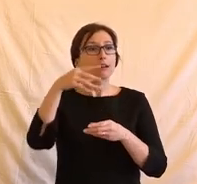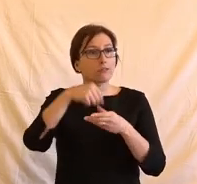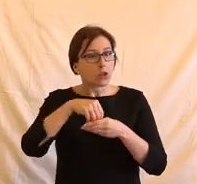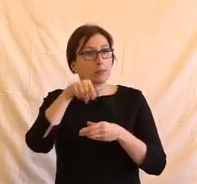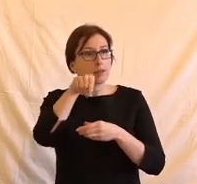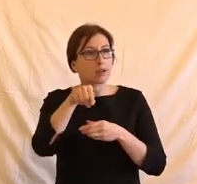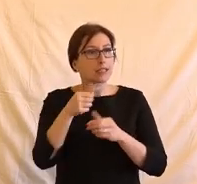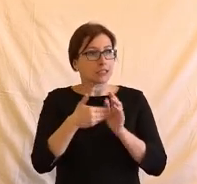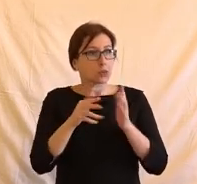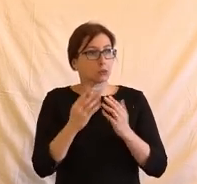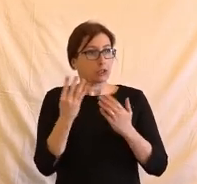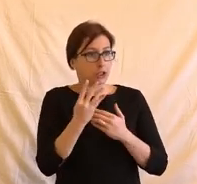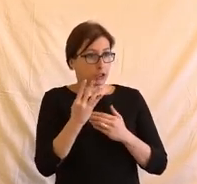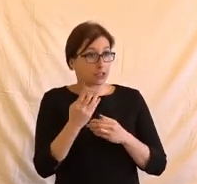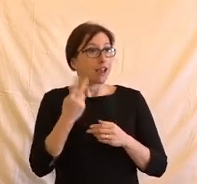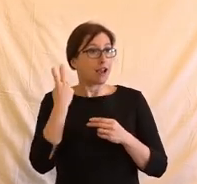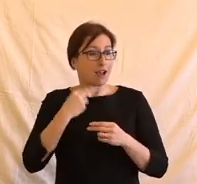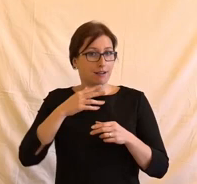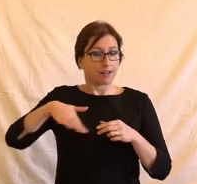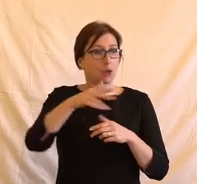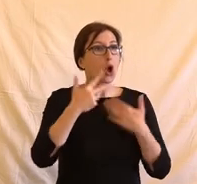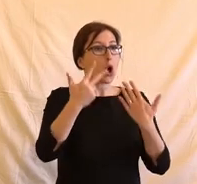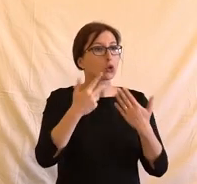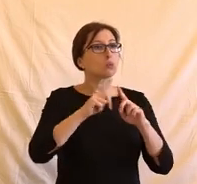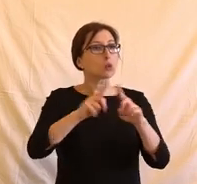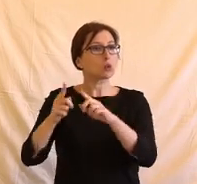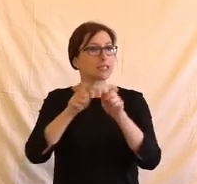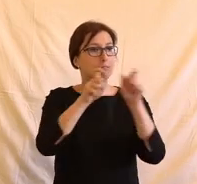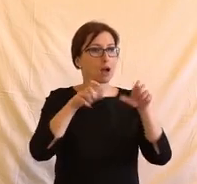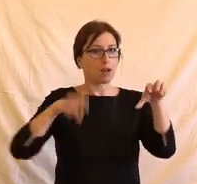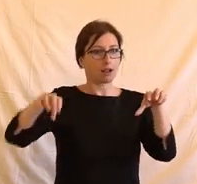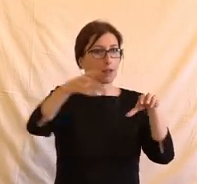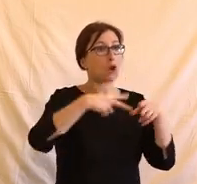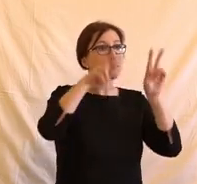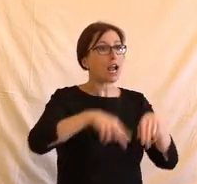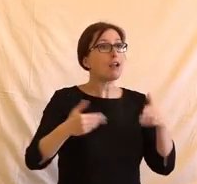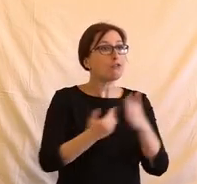bylo 8 různých bank, které měly právo vydávat bankovky.